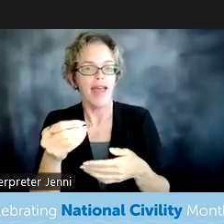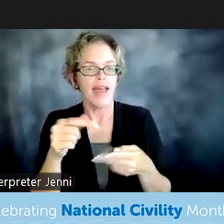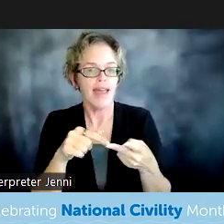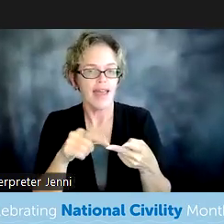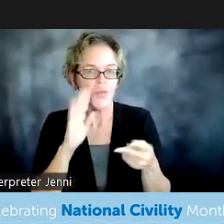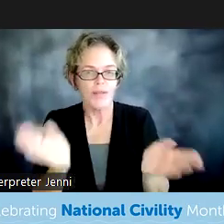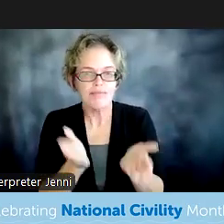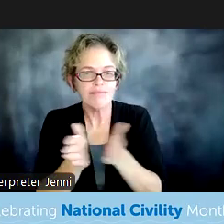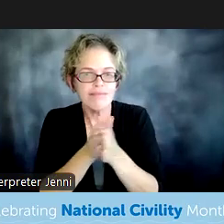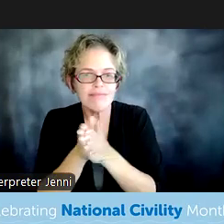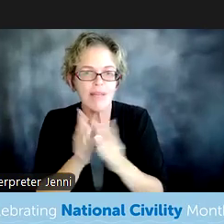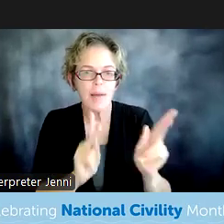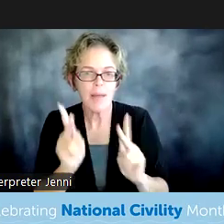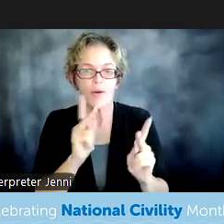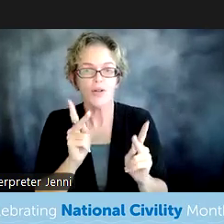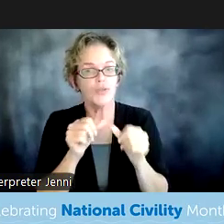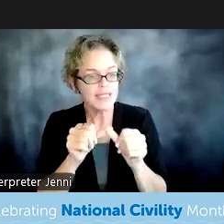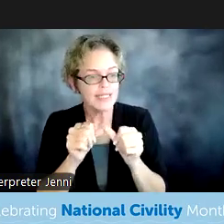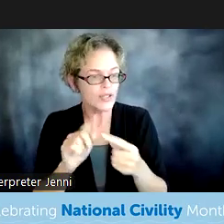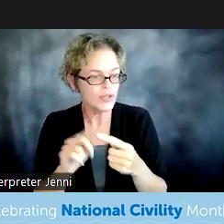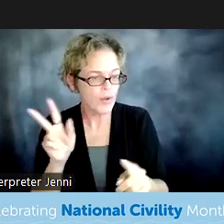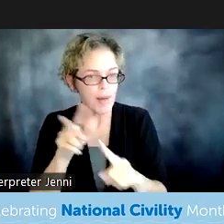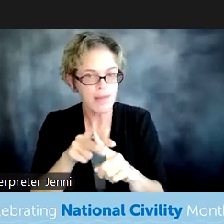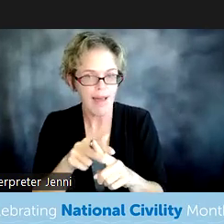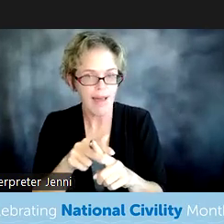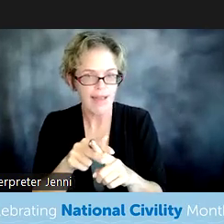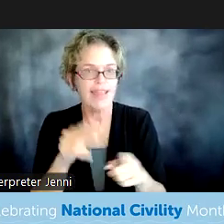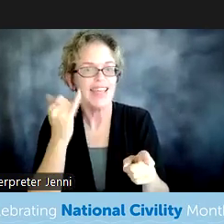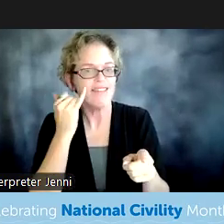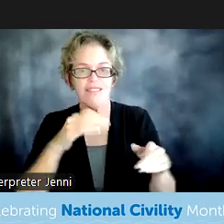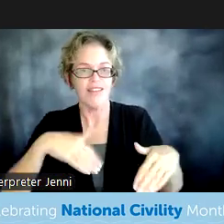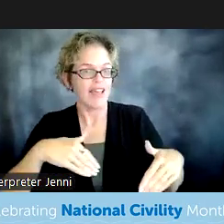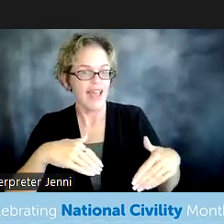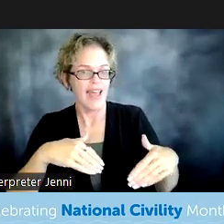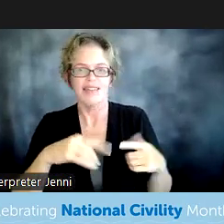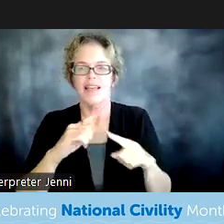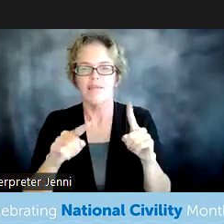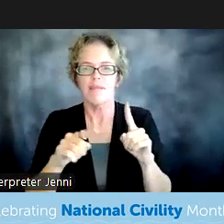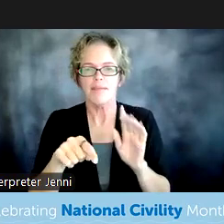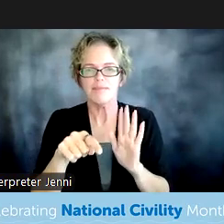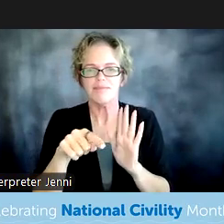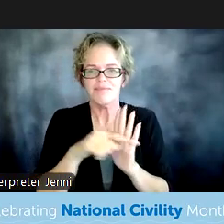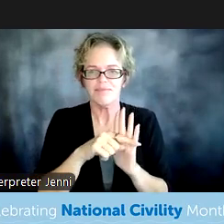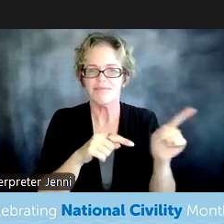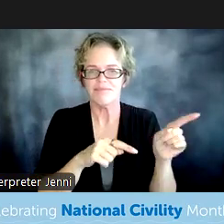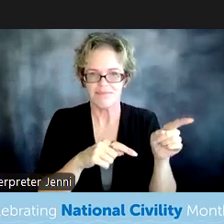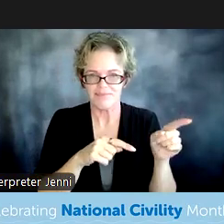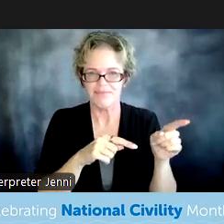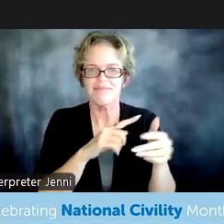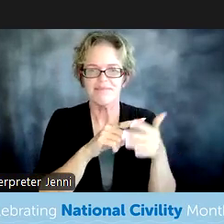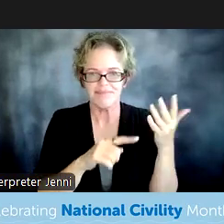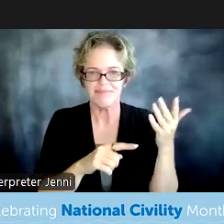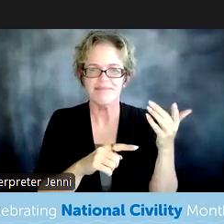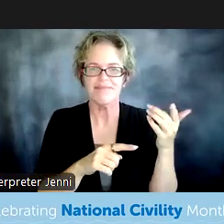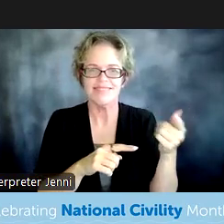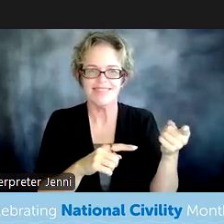options, you had to be either already approved on a different program, or it was kind of random selection from a first come first